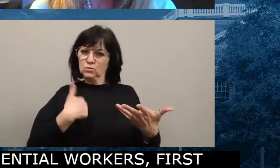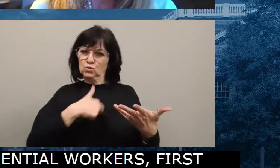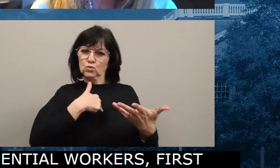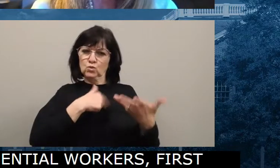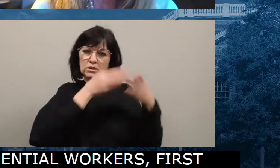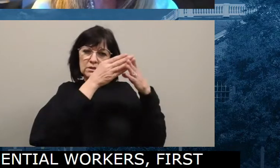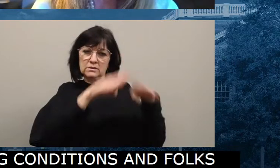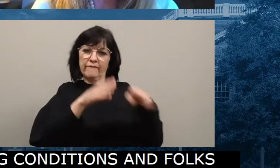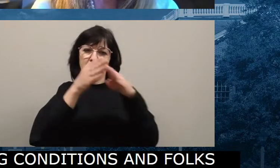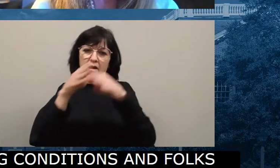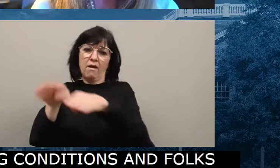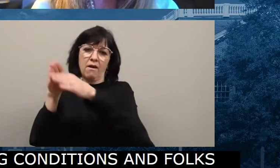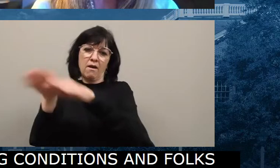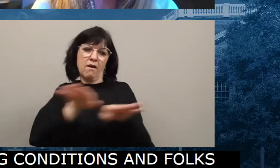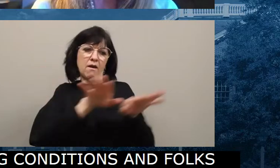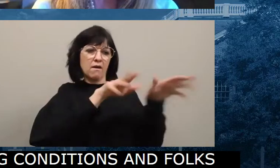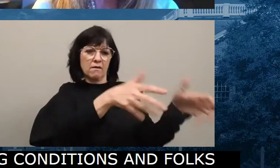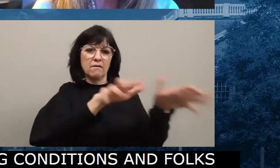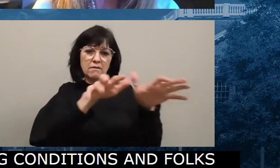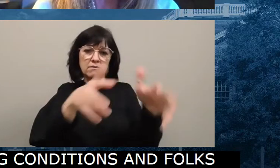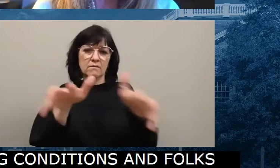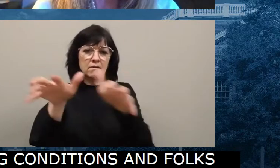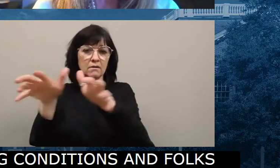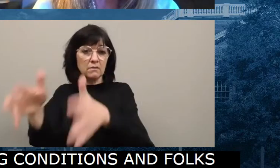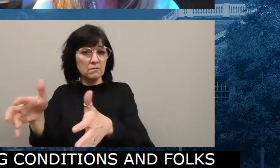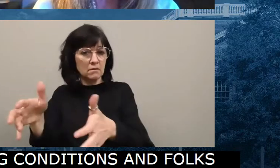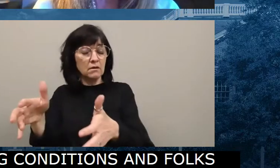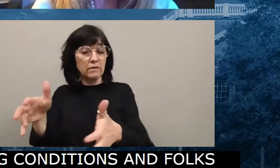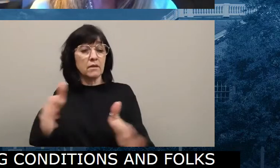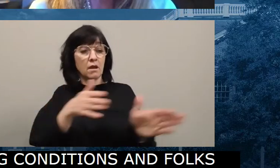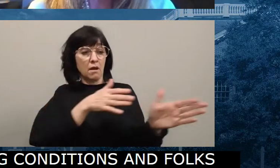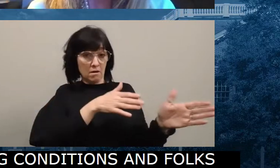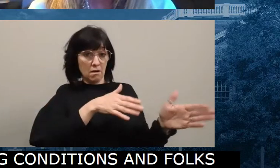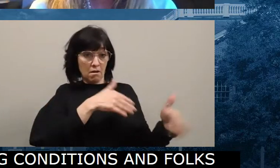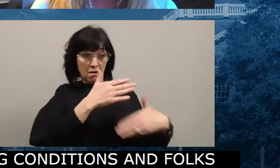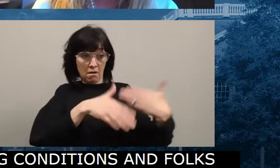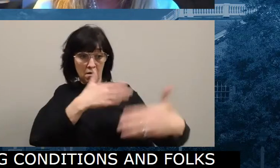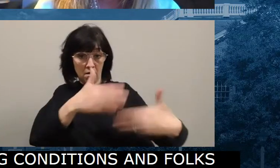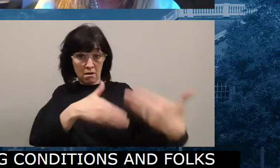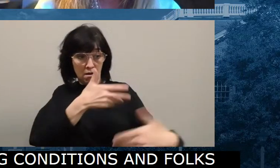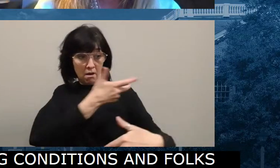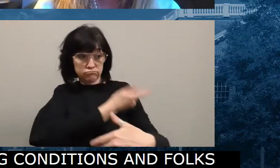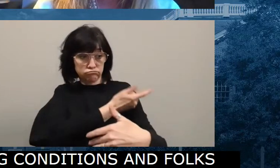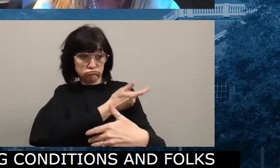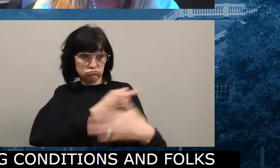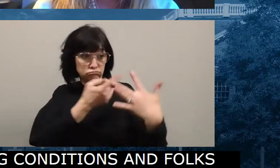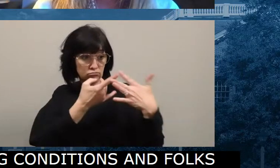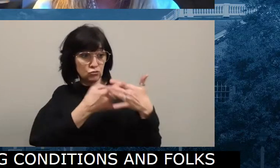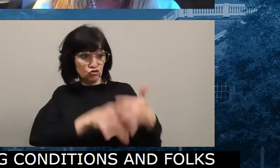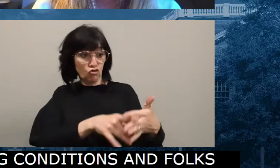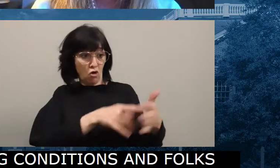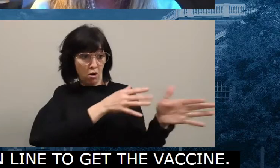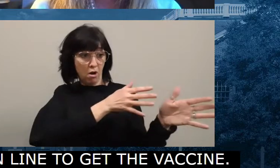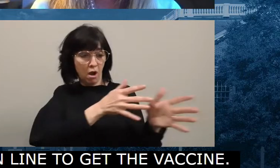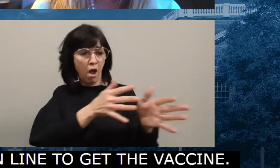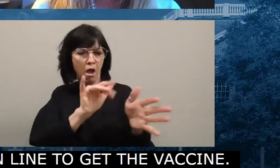were incentivized to open it up more broadly sooner than what was required